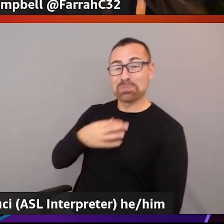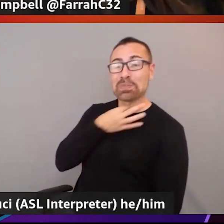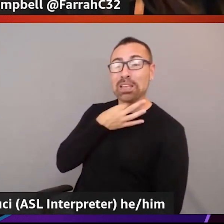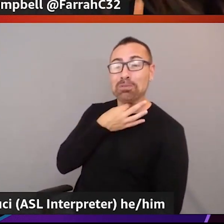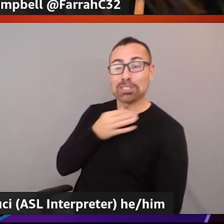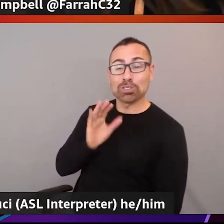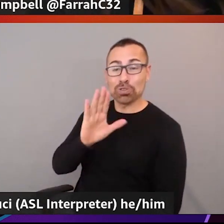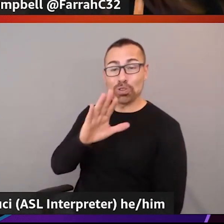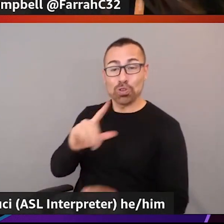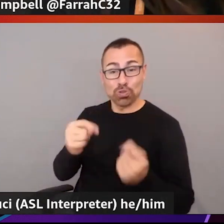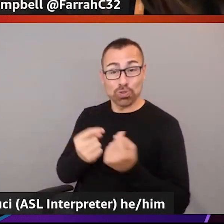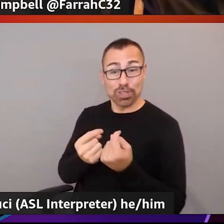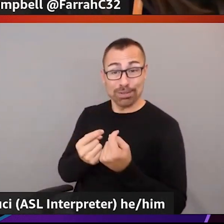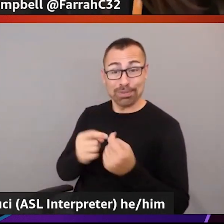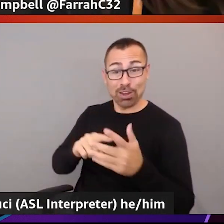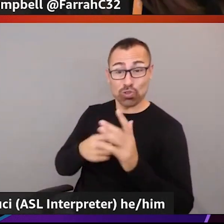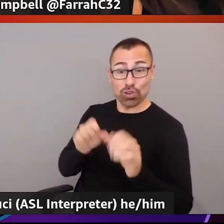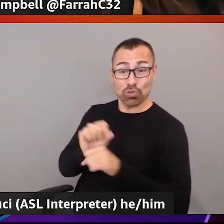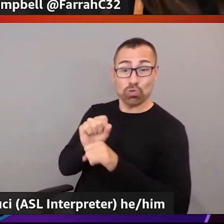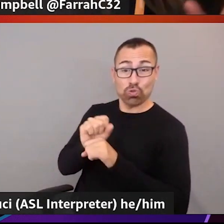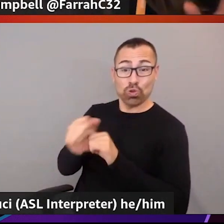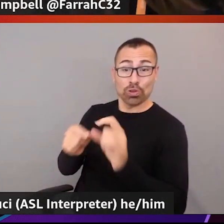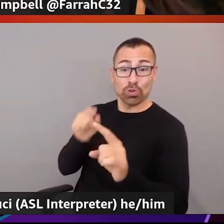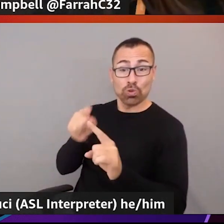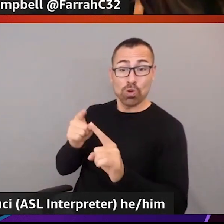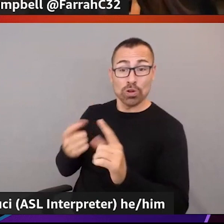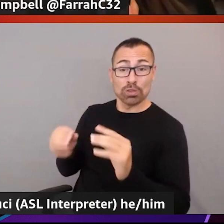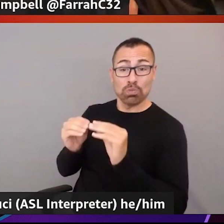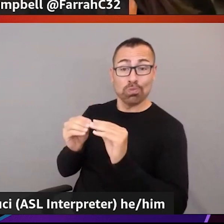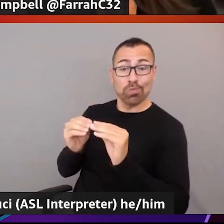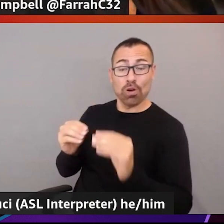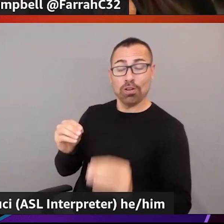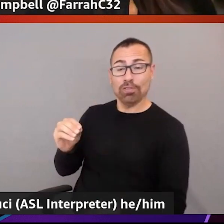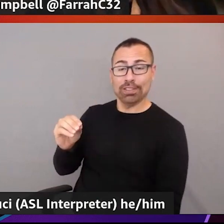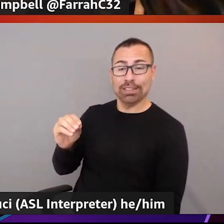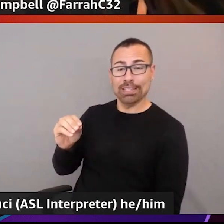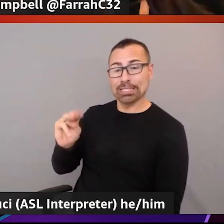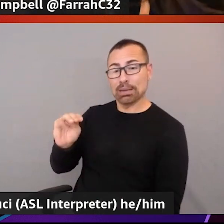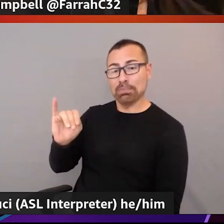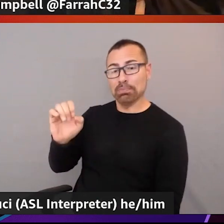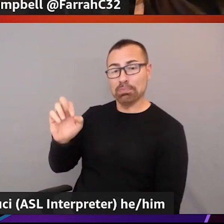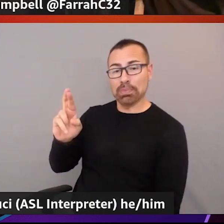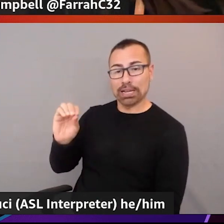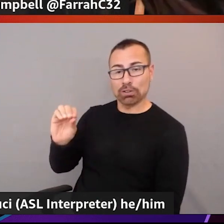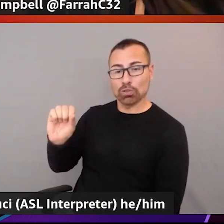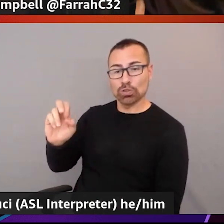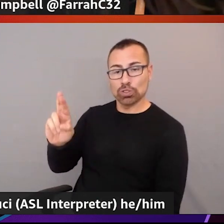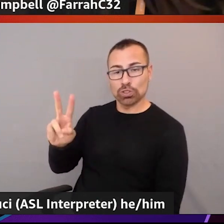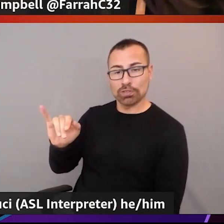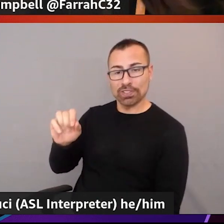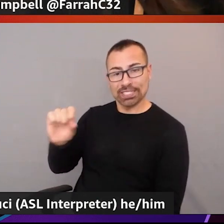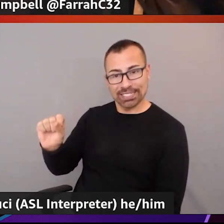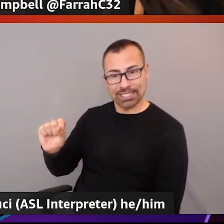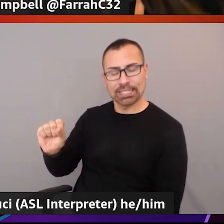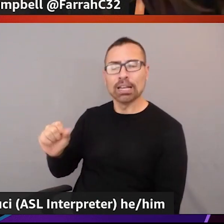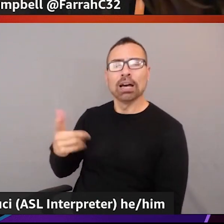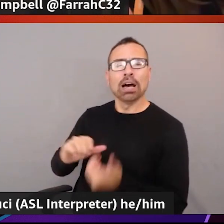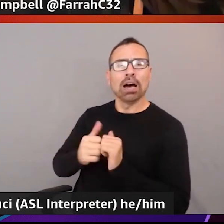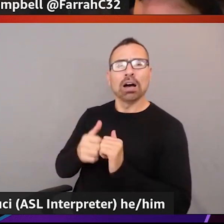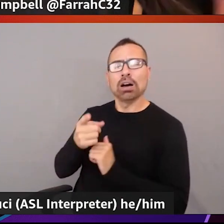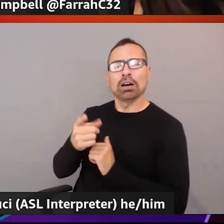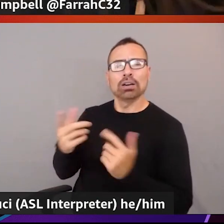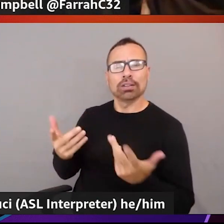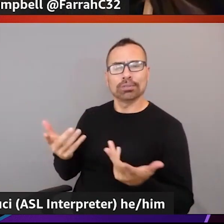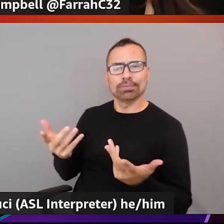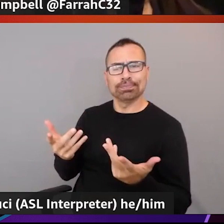that are, starting to work towards, more of this like microservices environments and things. How, how did you, how did you, I